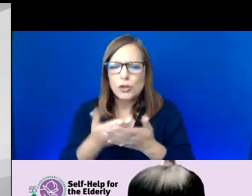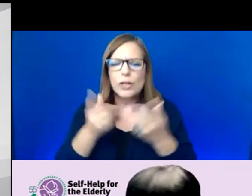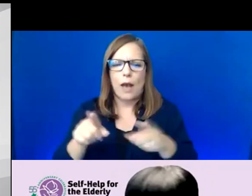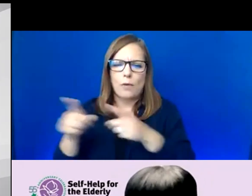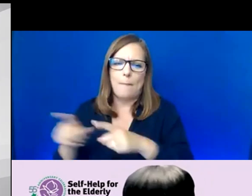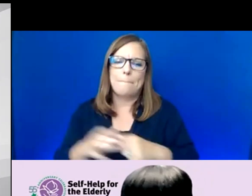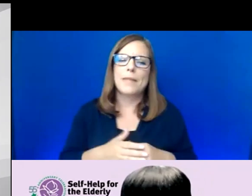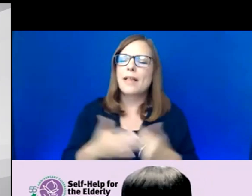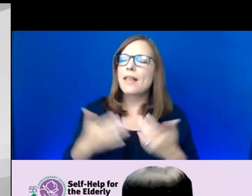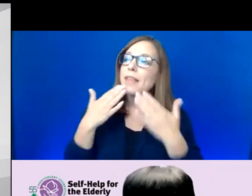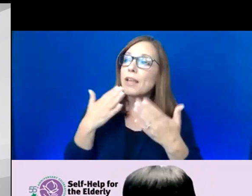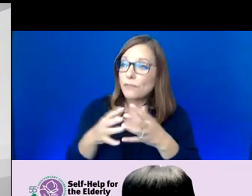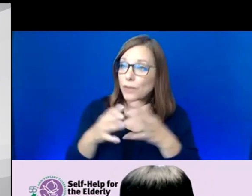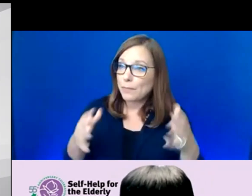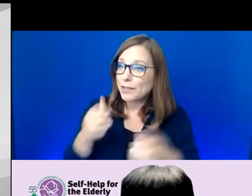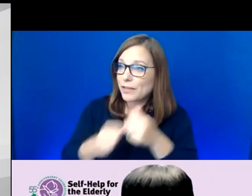everyone.